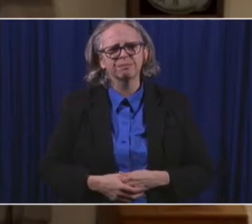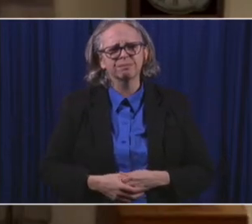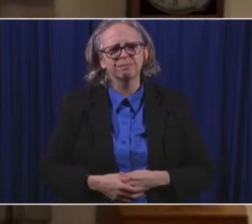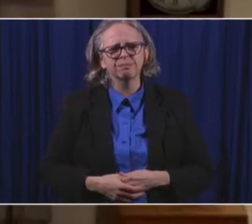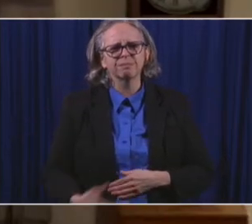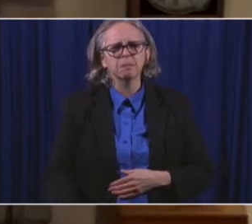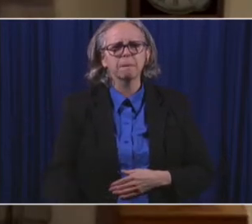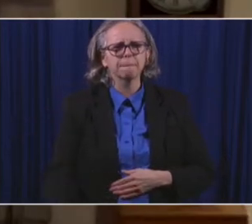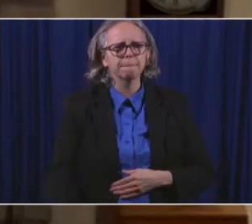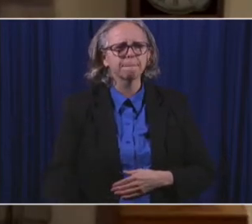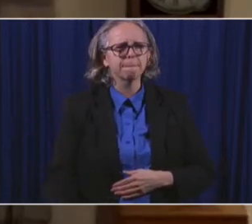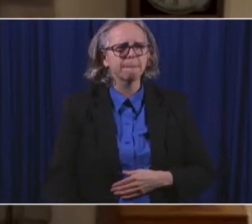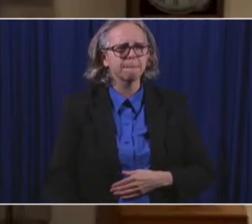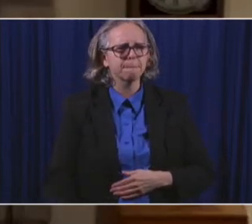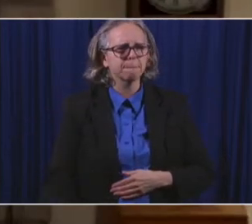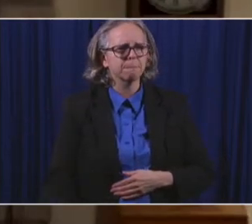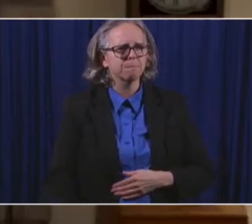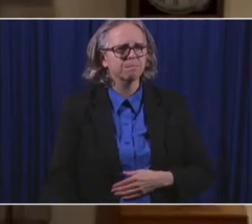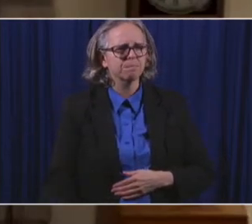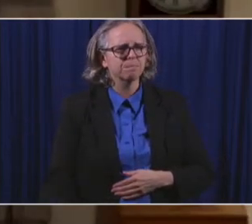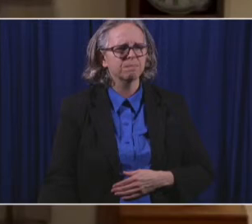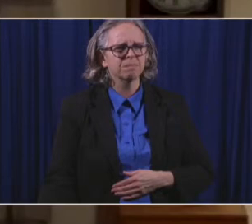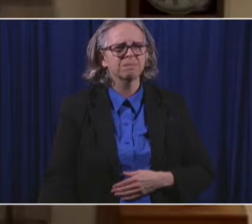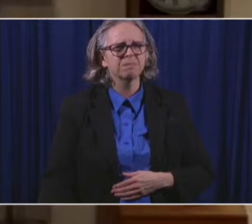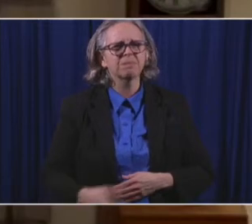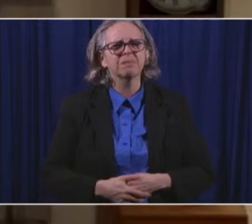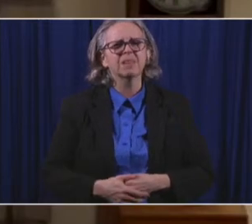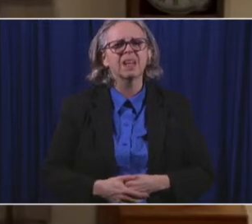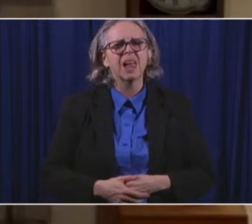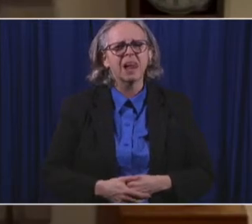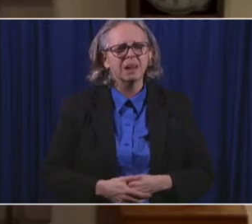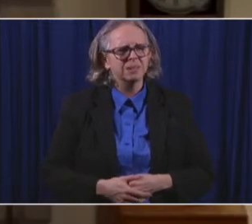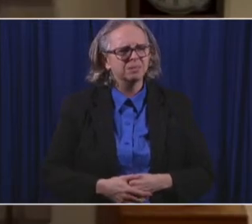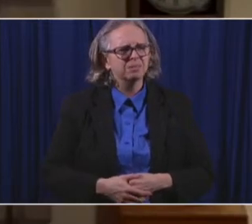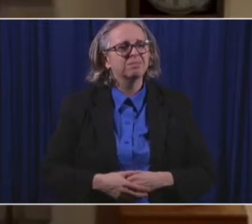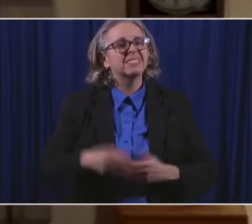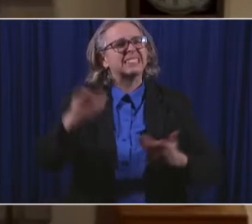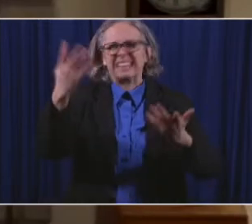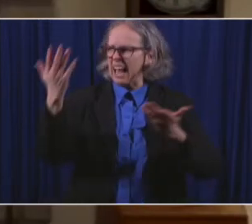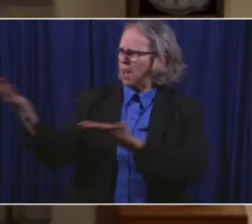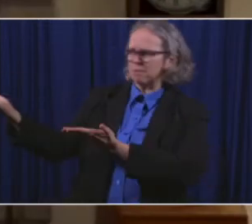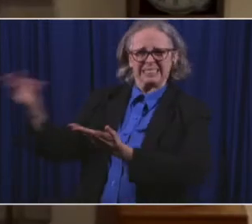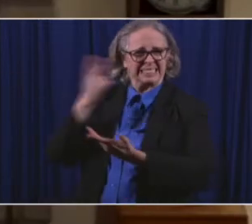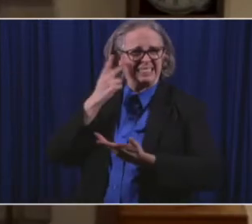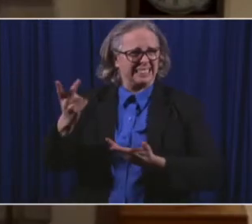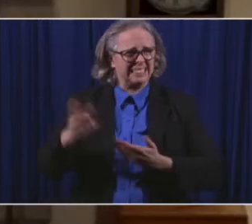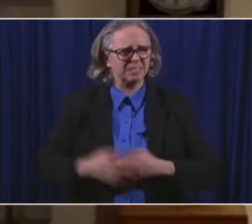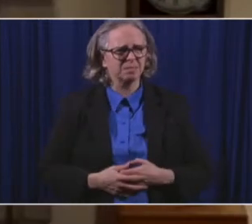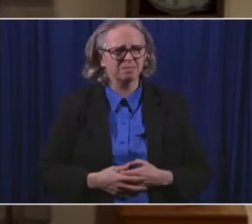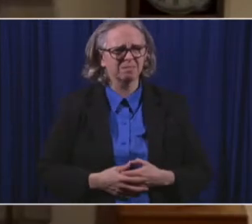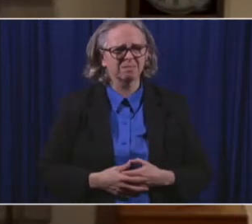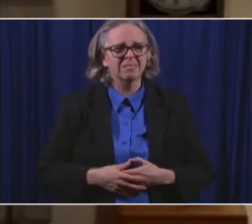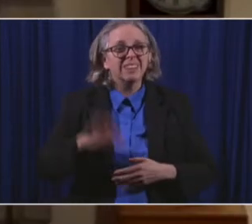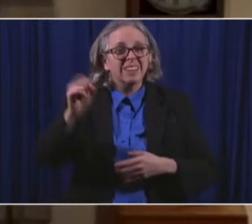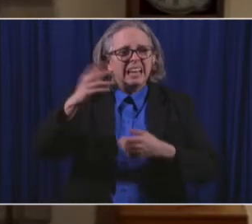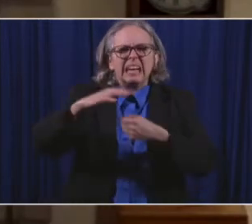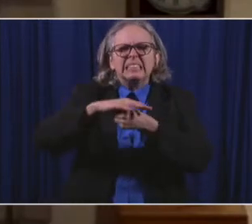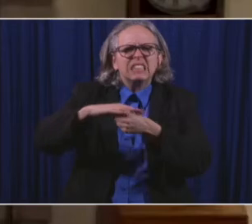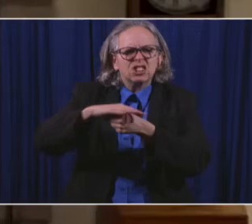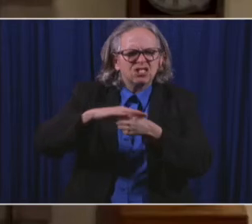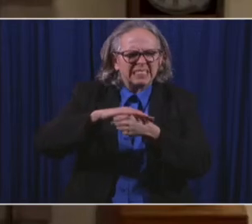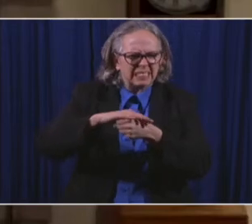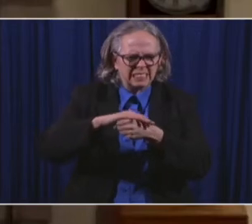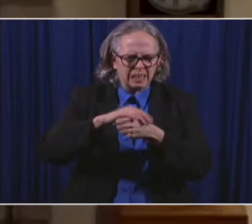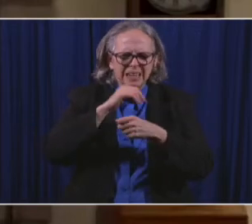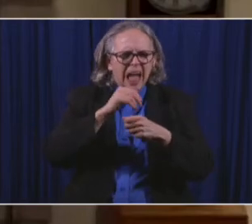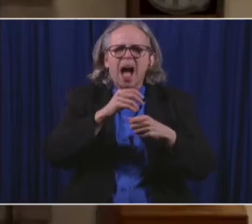to the map. This map kind of explains this as well. Again, this is by districts. So again,